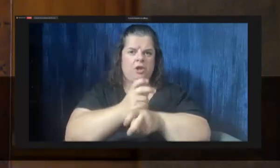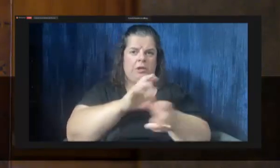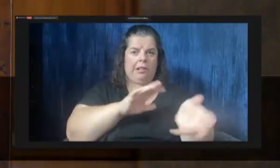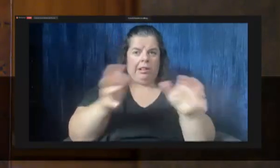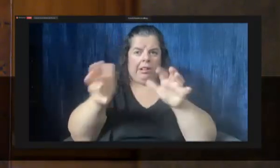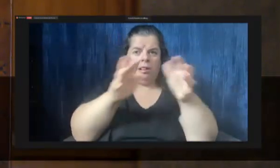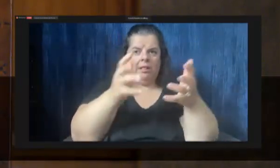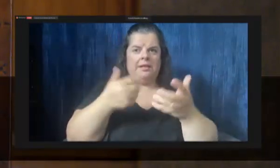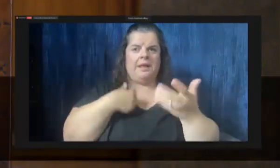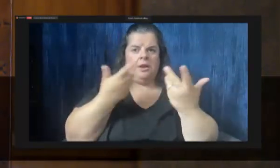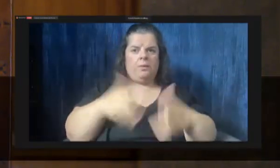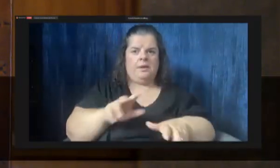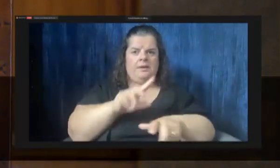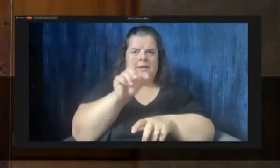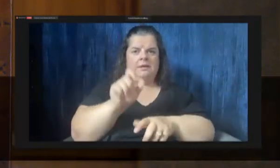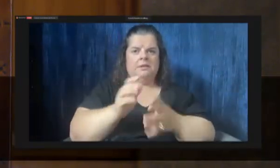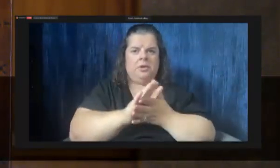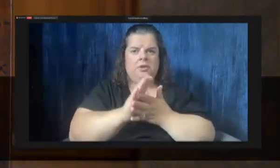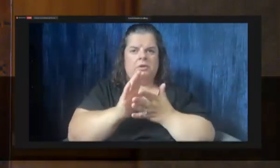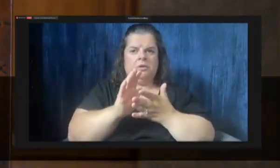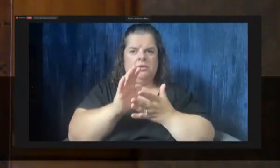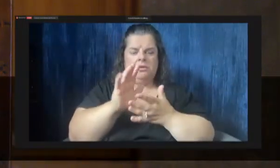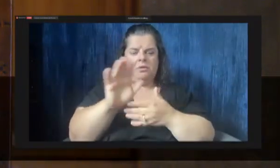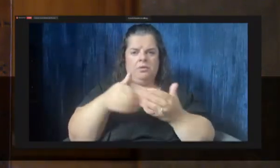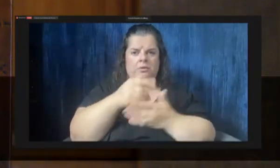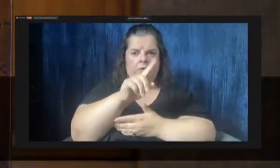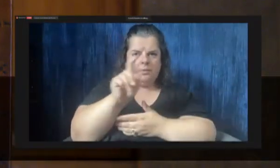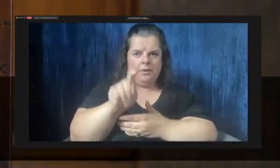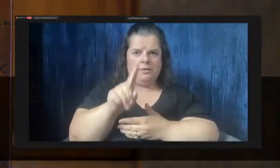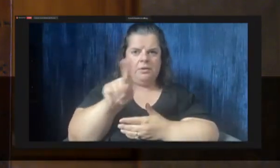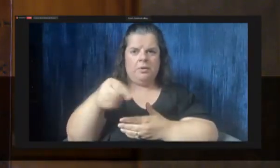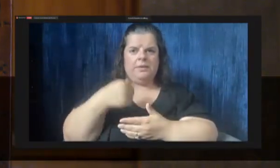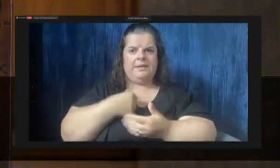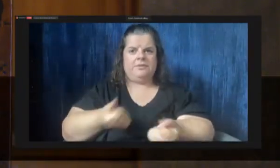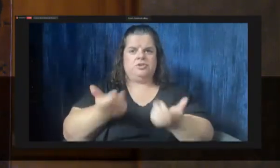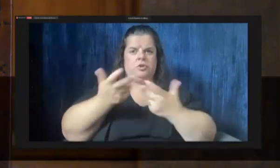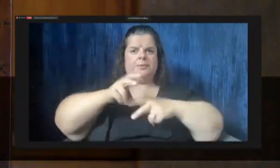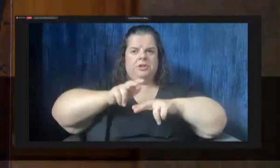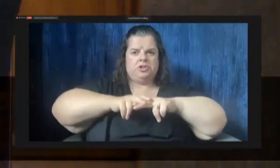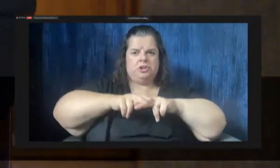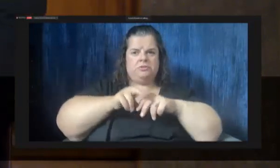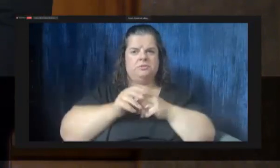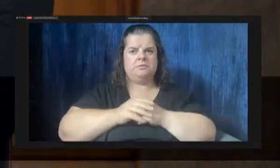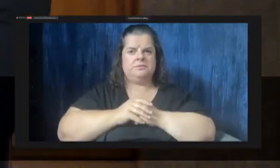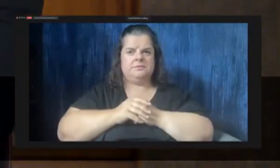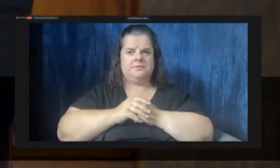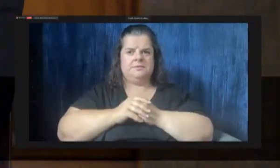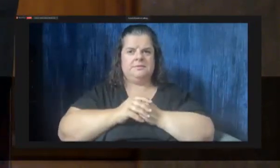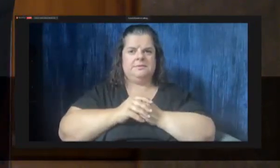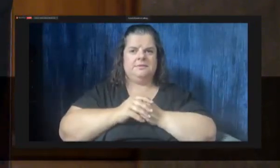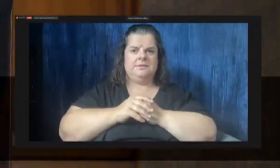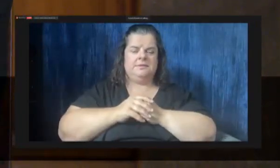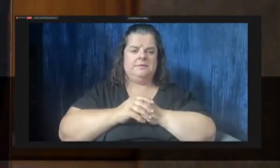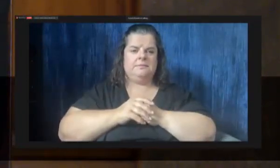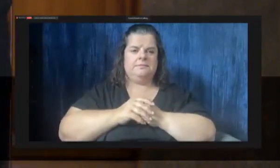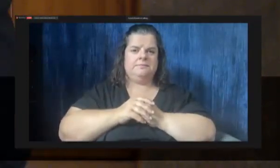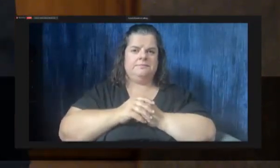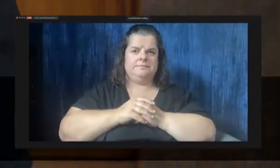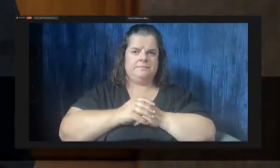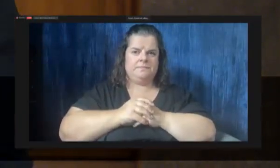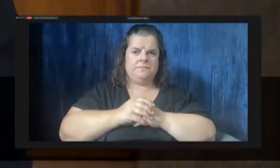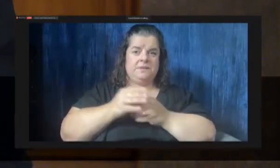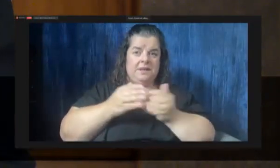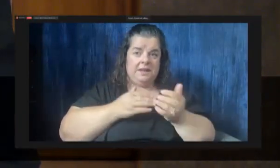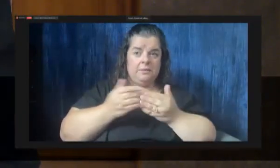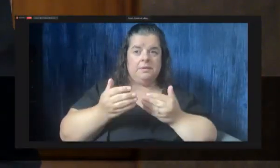all the questions to the you know, to this, and we only have so many chairs so at the table. So at any rate, with